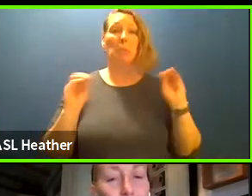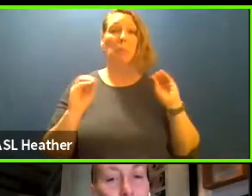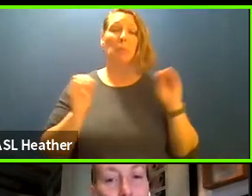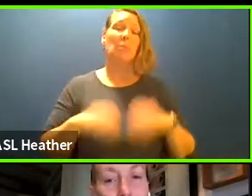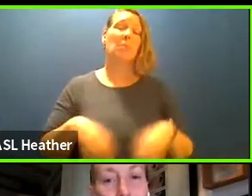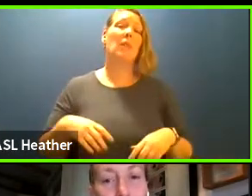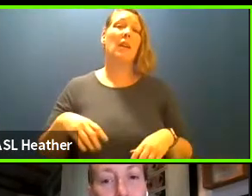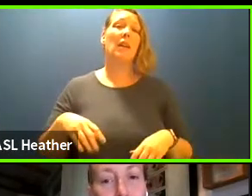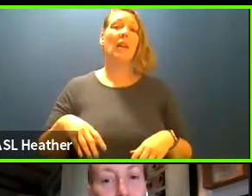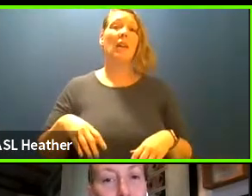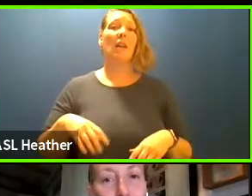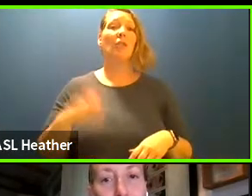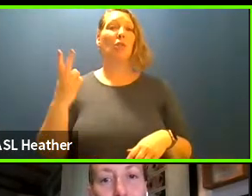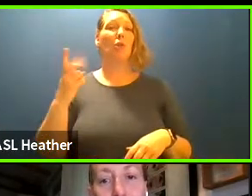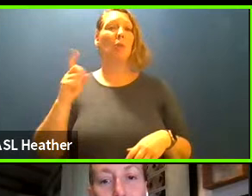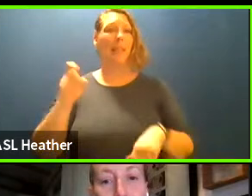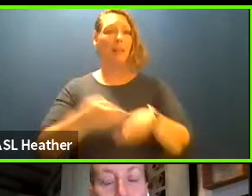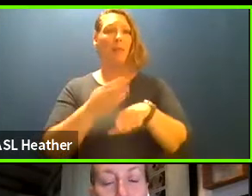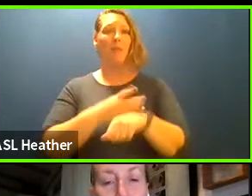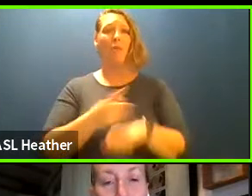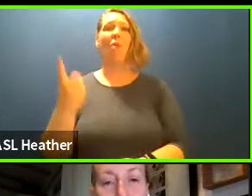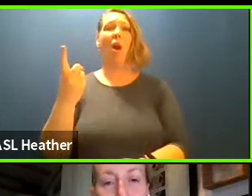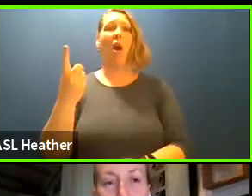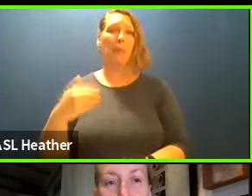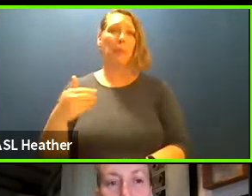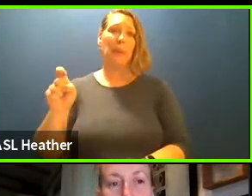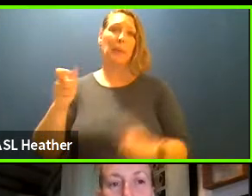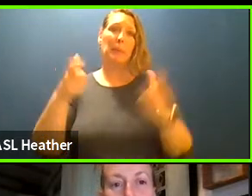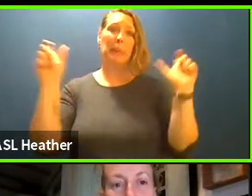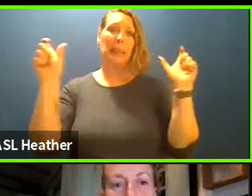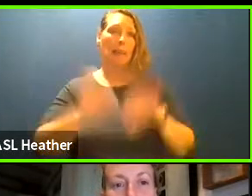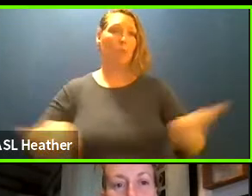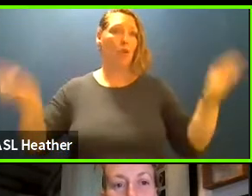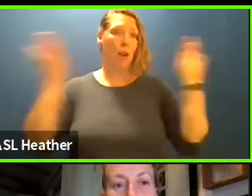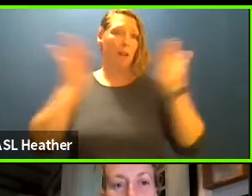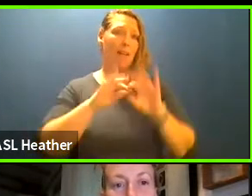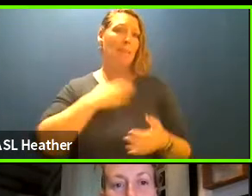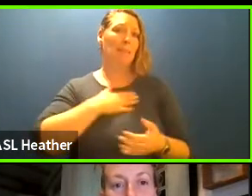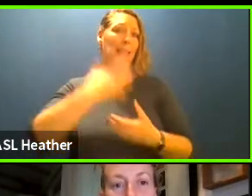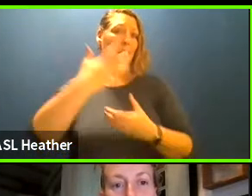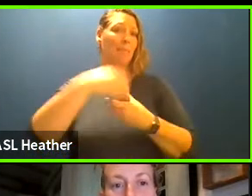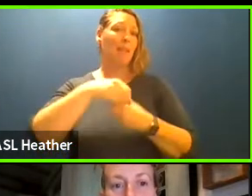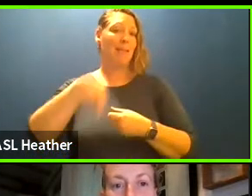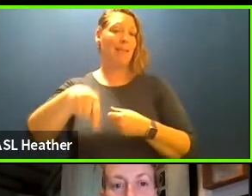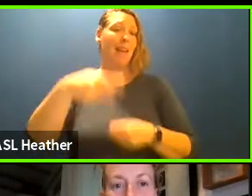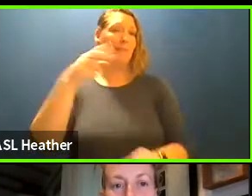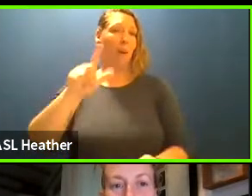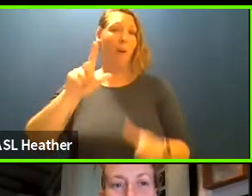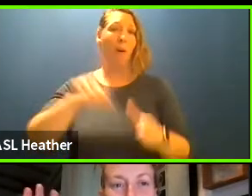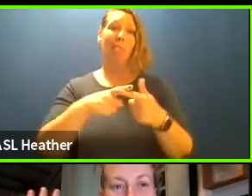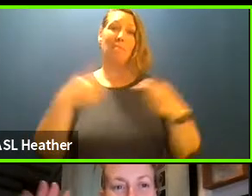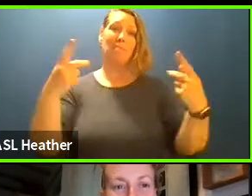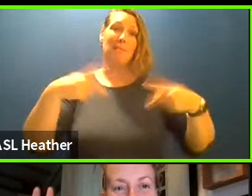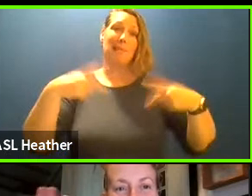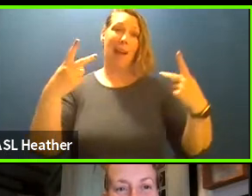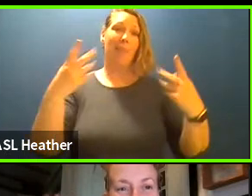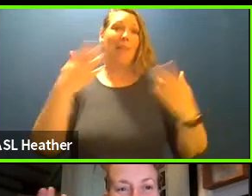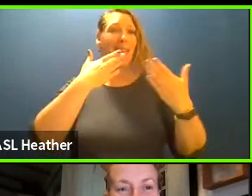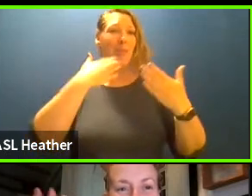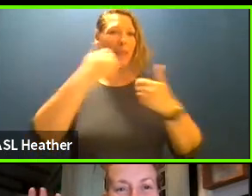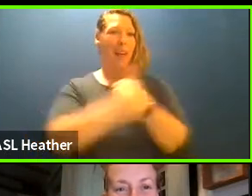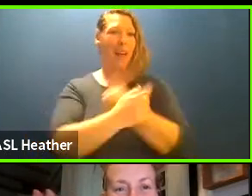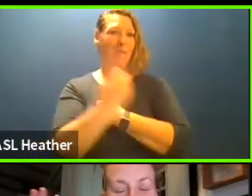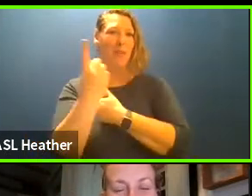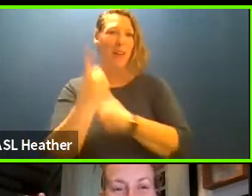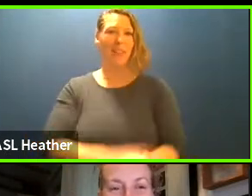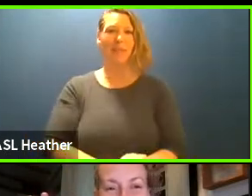some improvement, 1 needs significant improvement. Please participate in the poll and then peace out. Thank you, everyone.